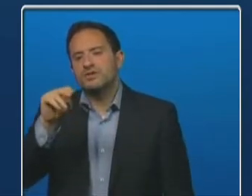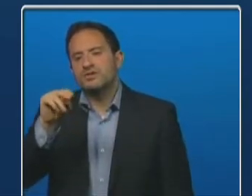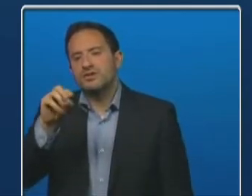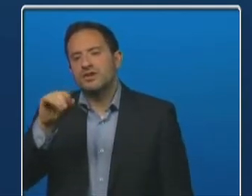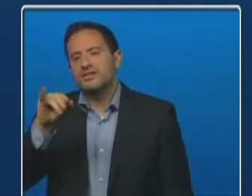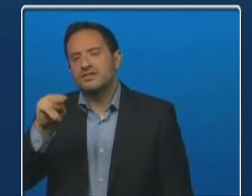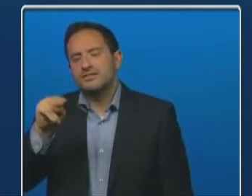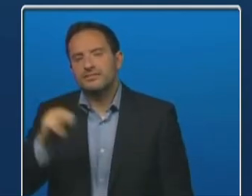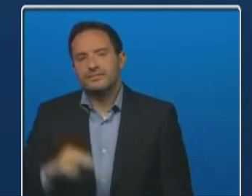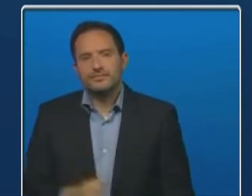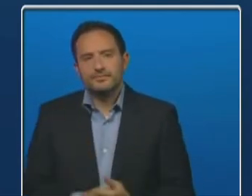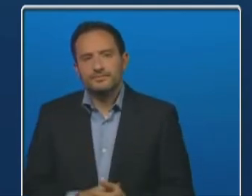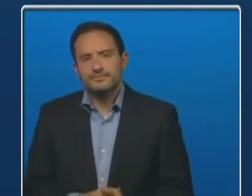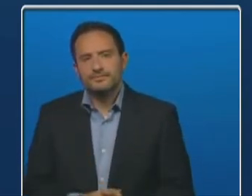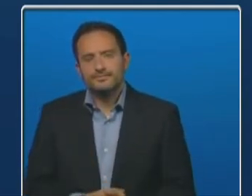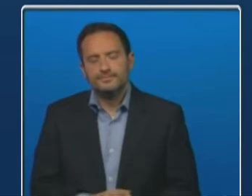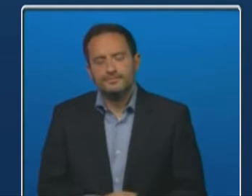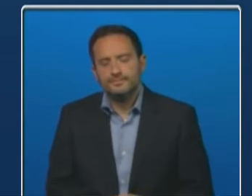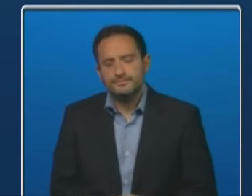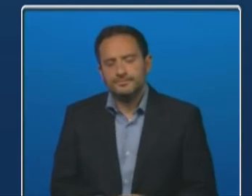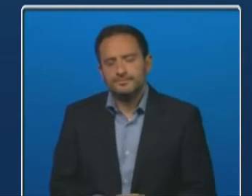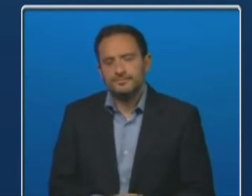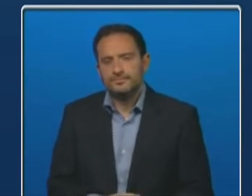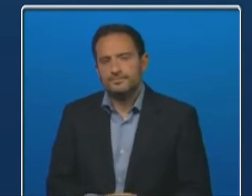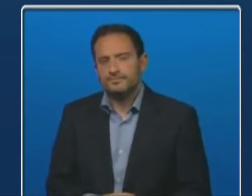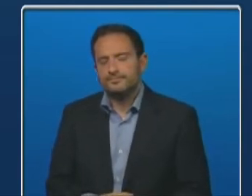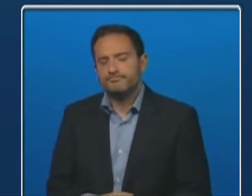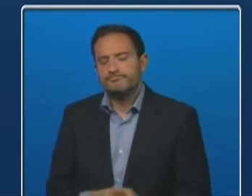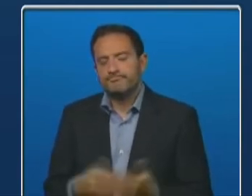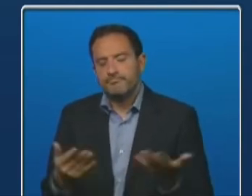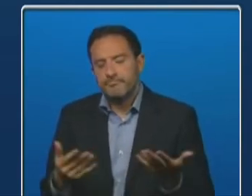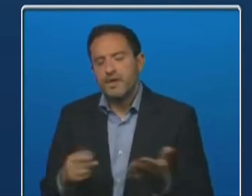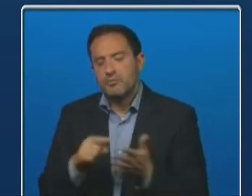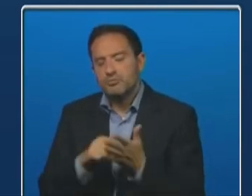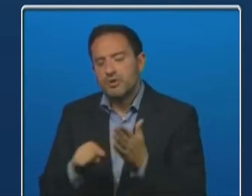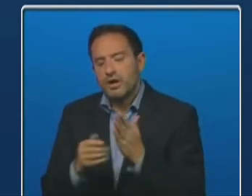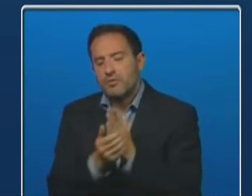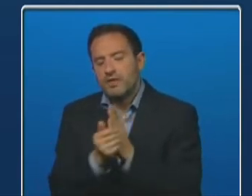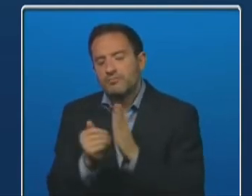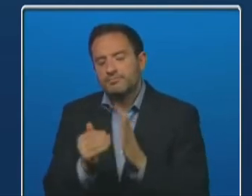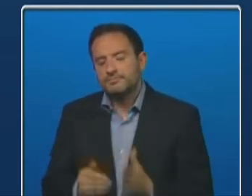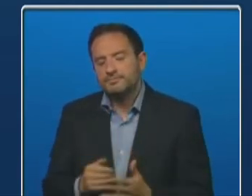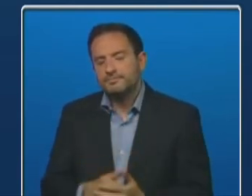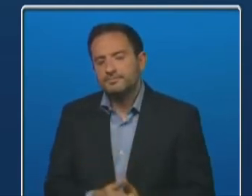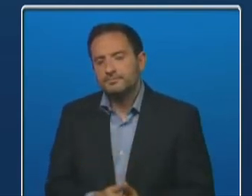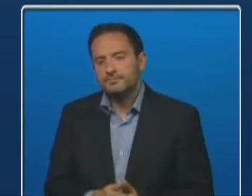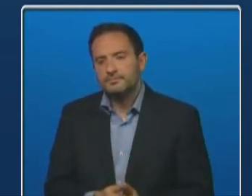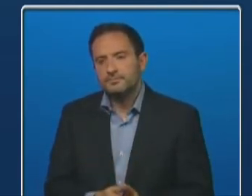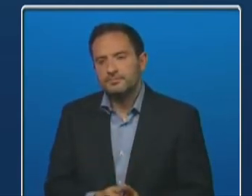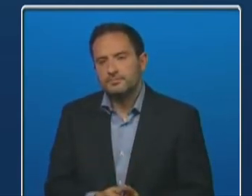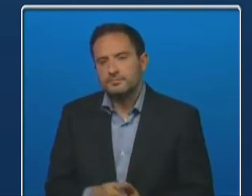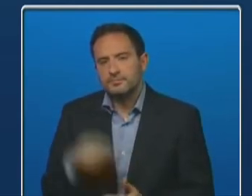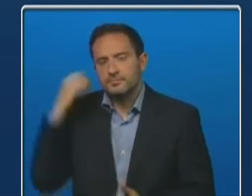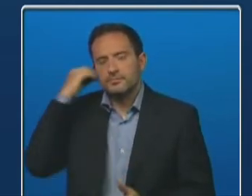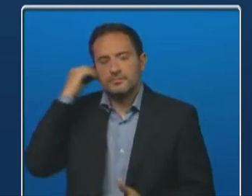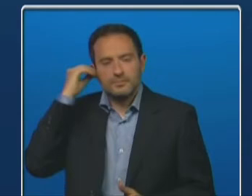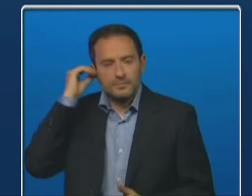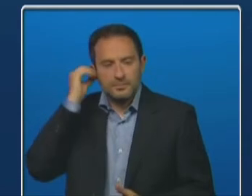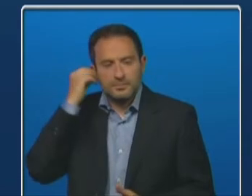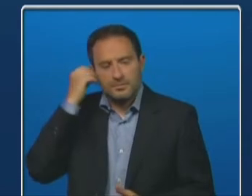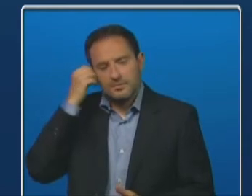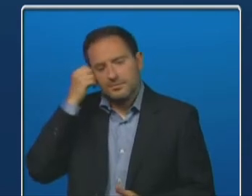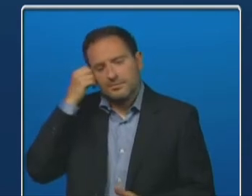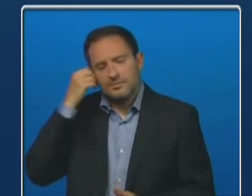Thank you for that. Let's take a look, or let's check in with Demo and see what we can shed on the Midwest and Wisconsin